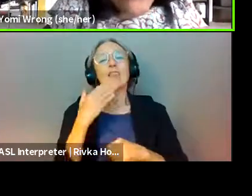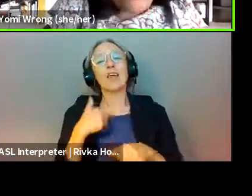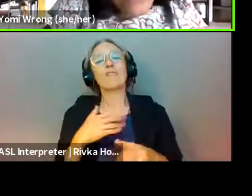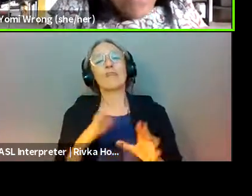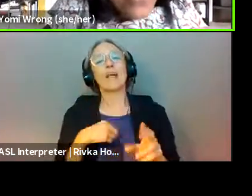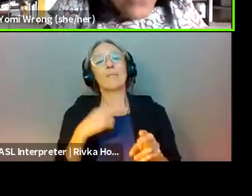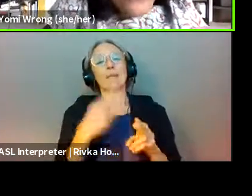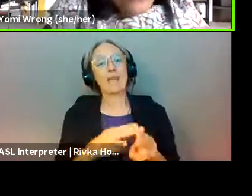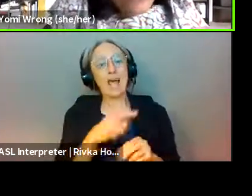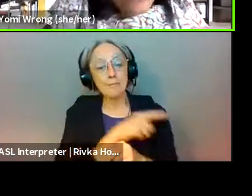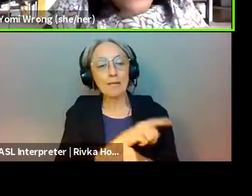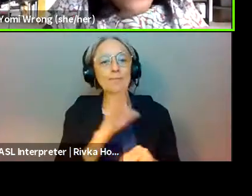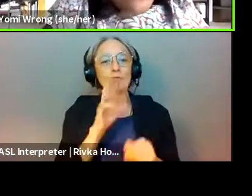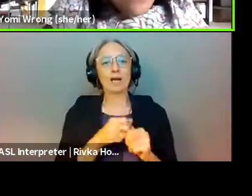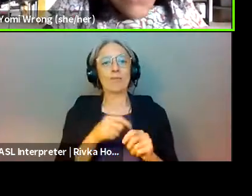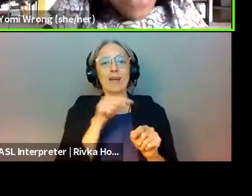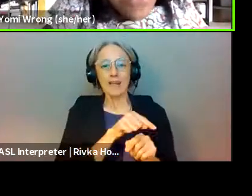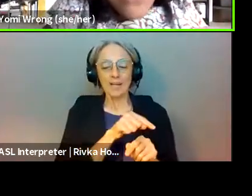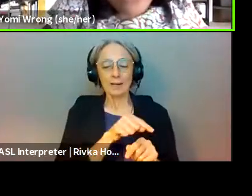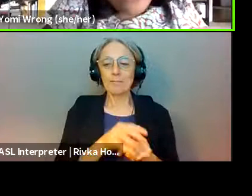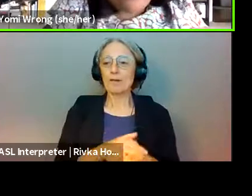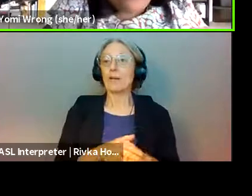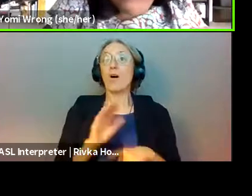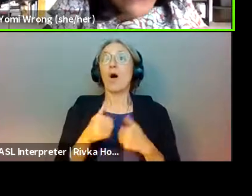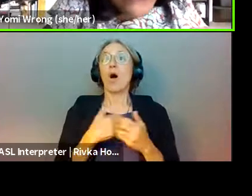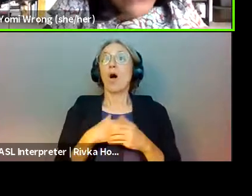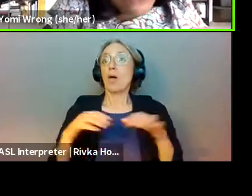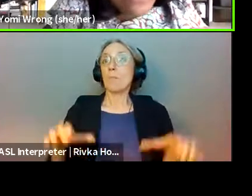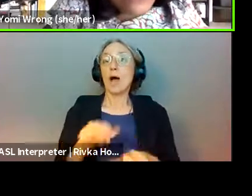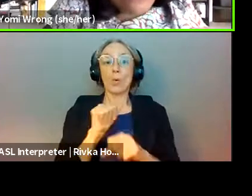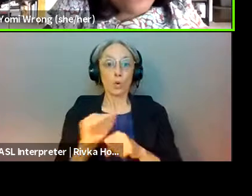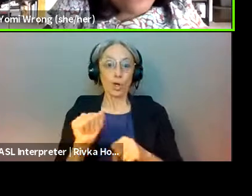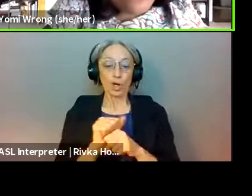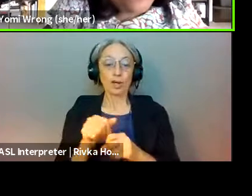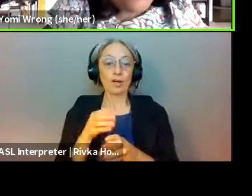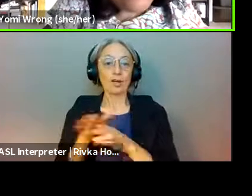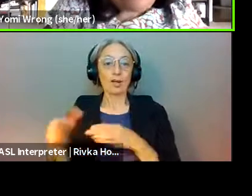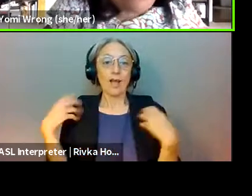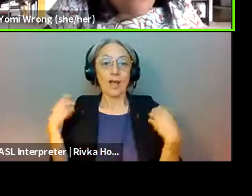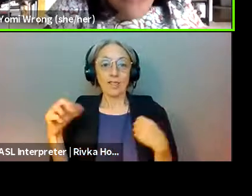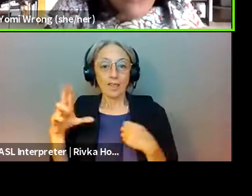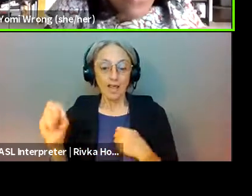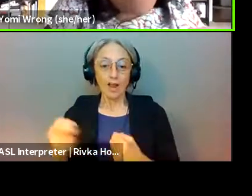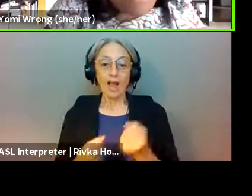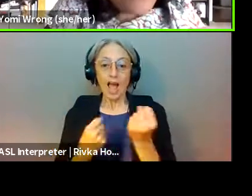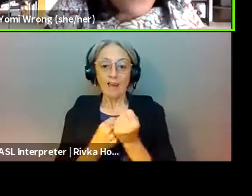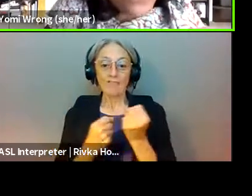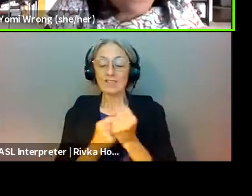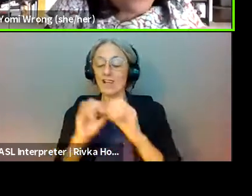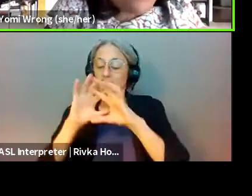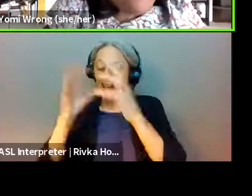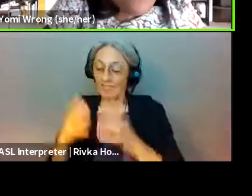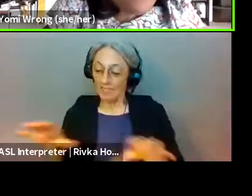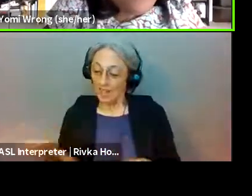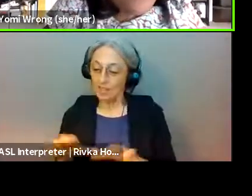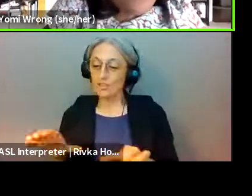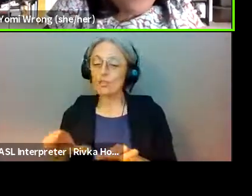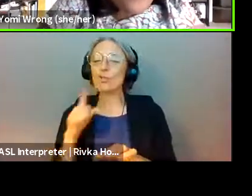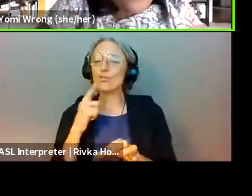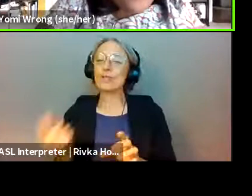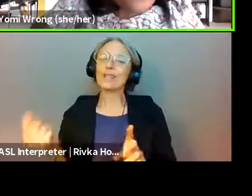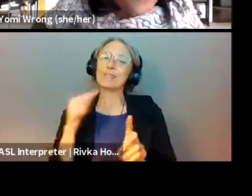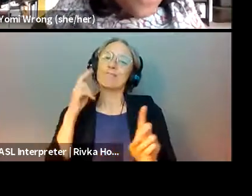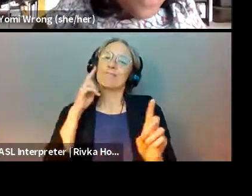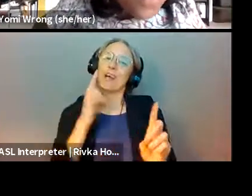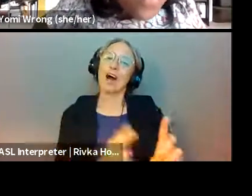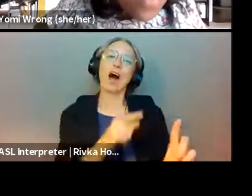that I do now in healthcare and also in advocacy is really to honor him and his life. Thank